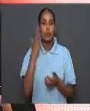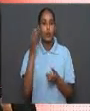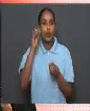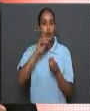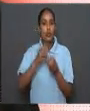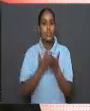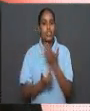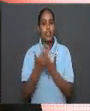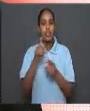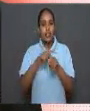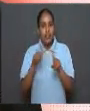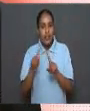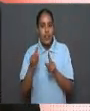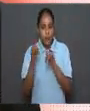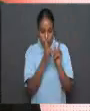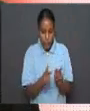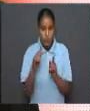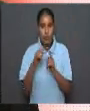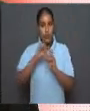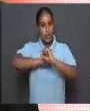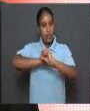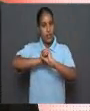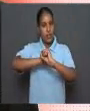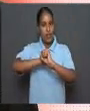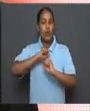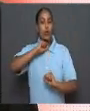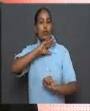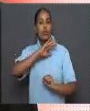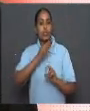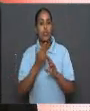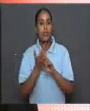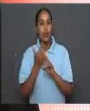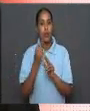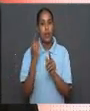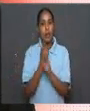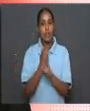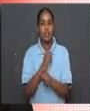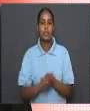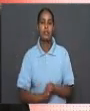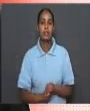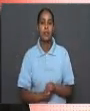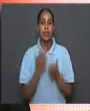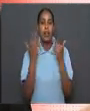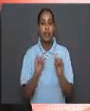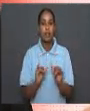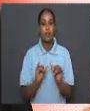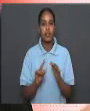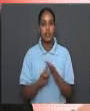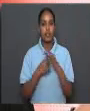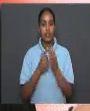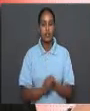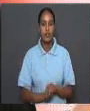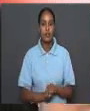also discuss different methods to prevent corrosion from happening. Let us get